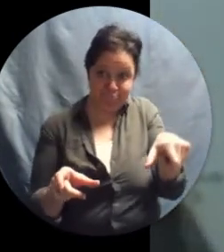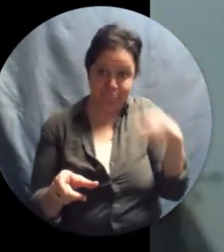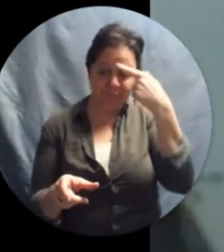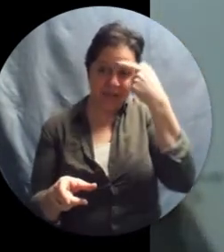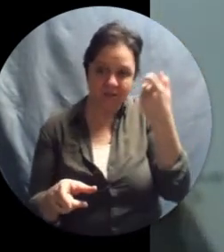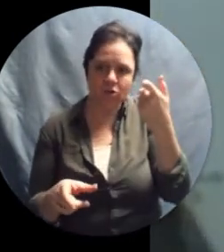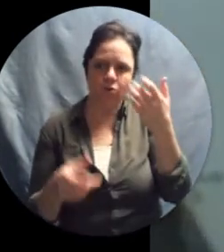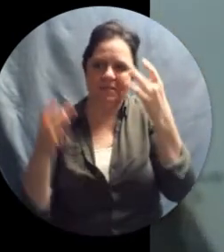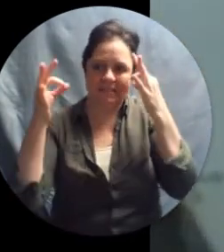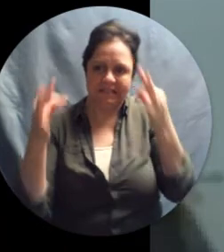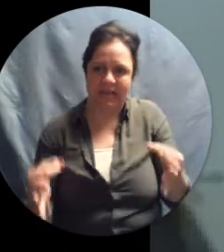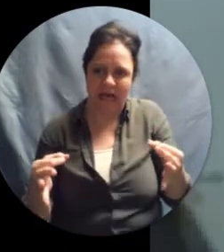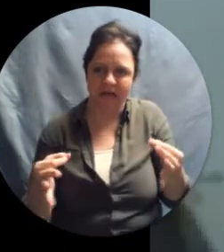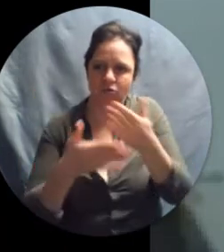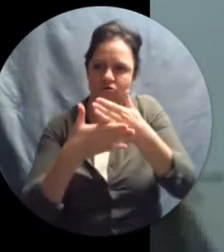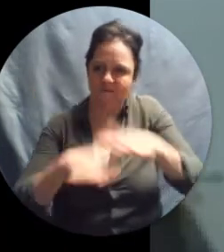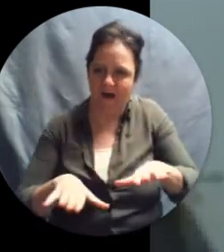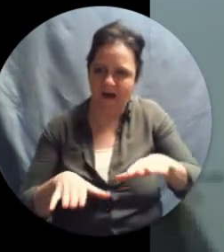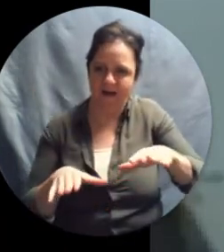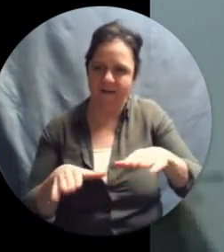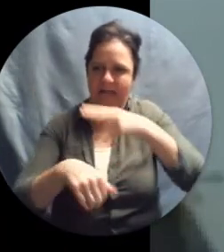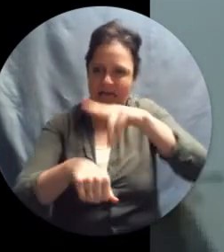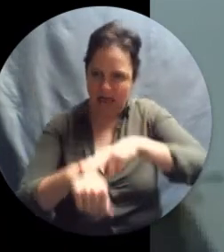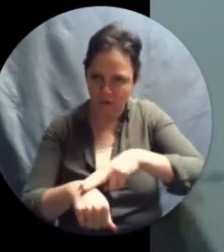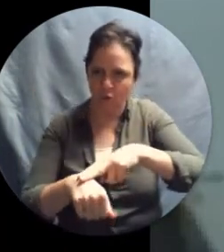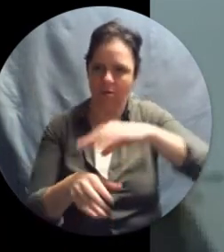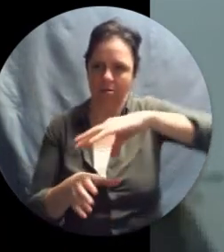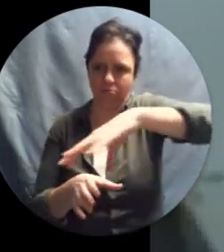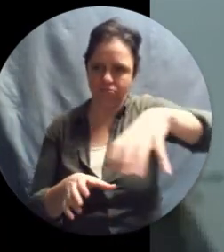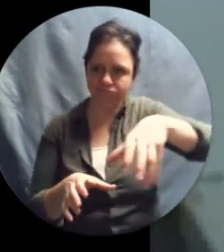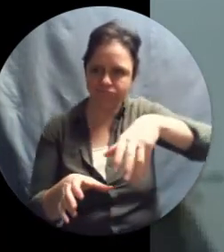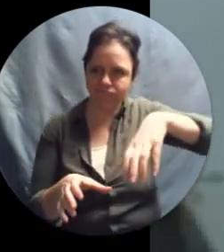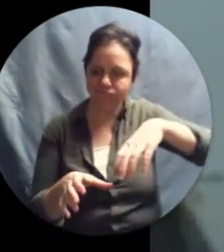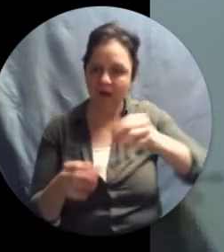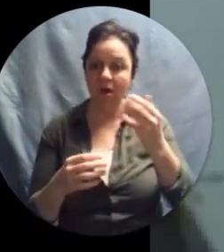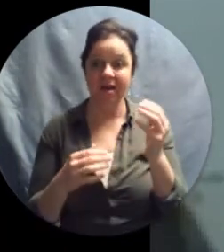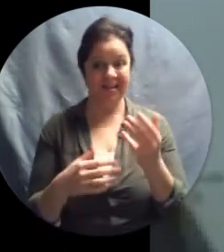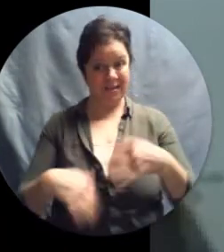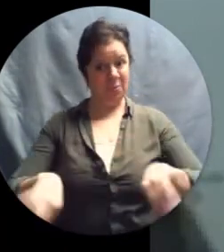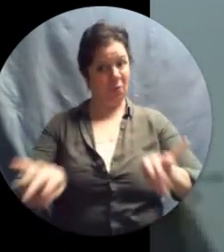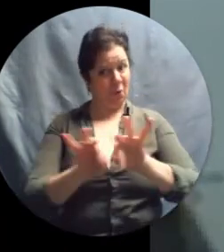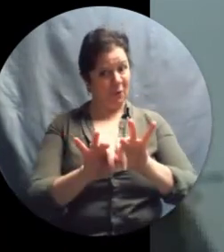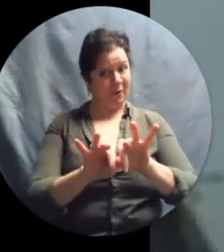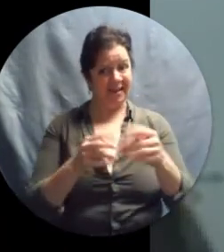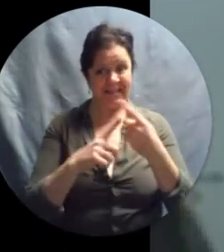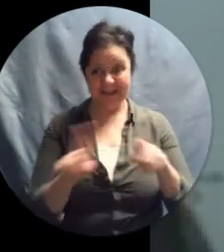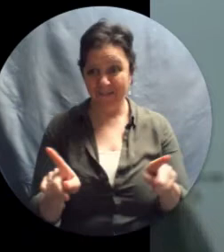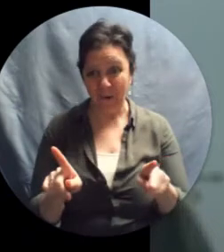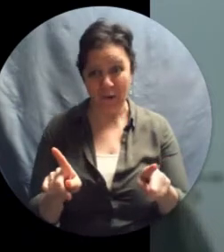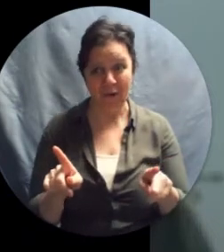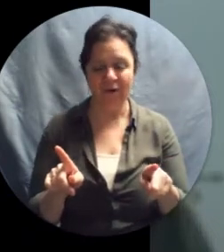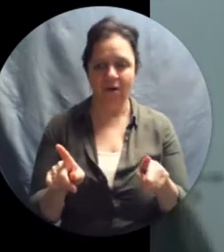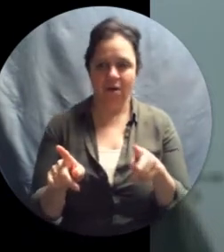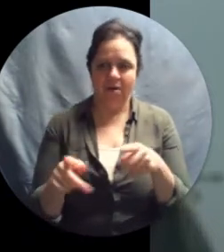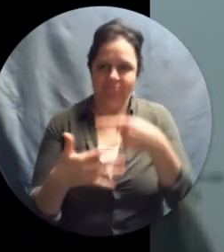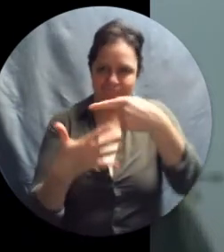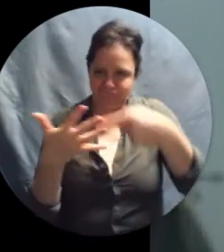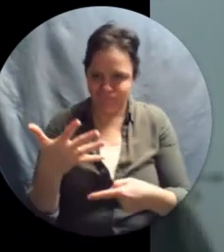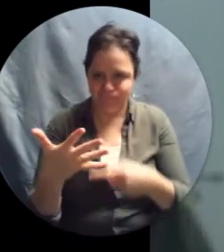fragmentation is significant. It's significant to where you're going to see a completely different composition of organisms living